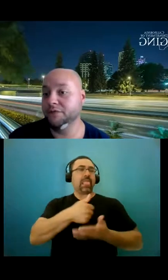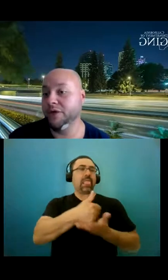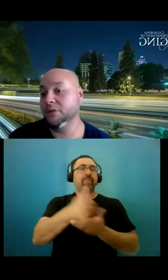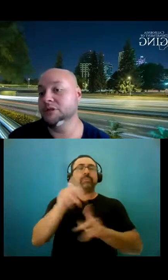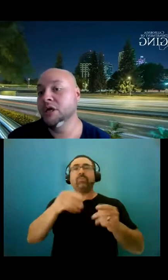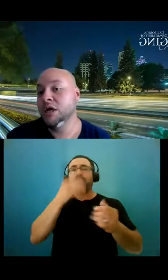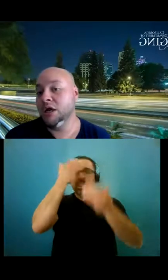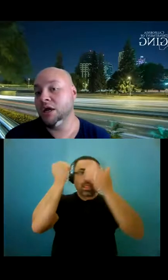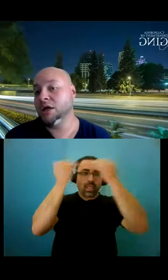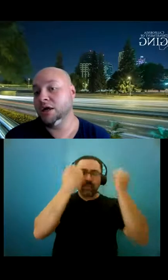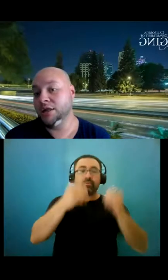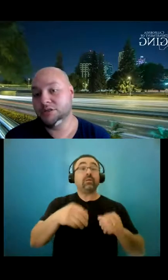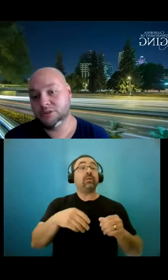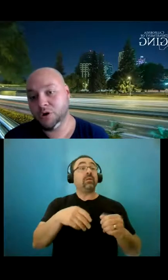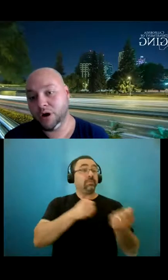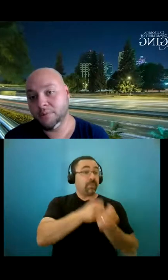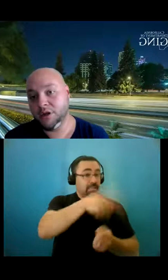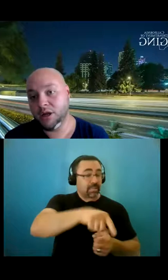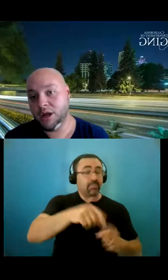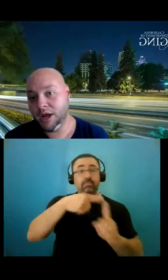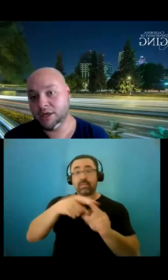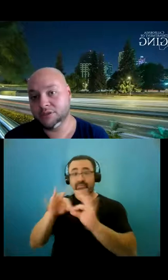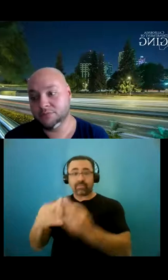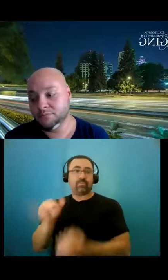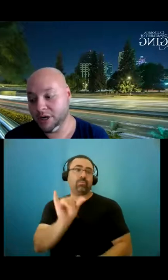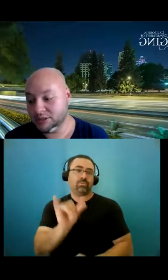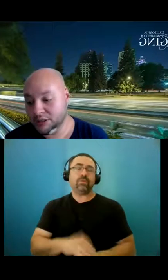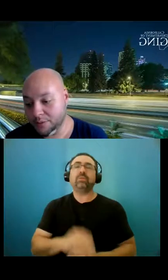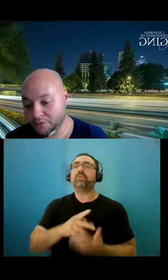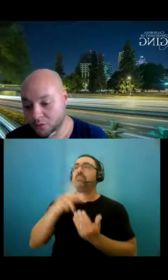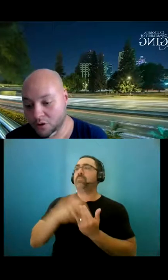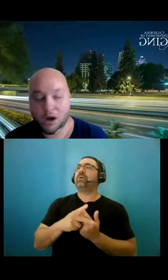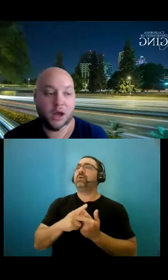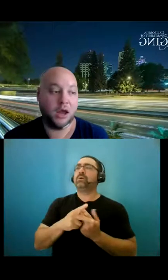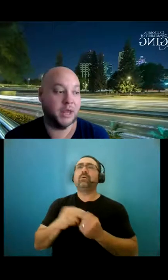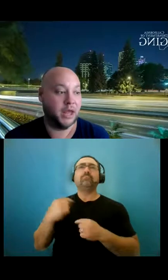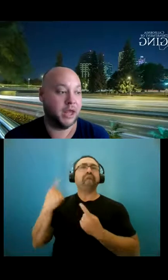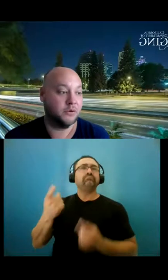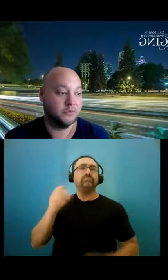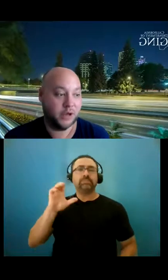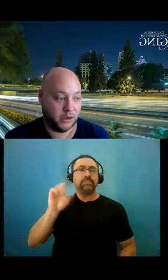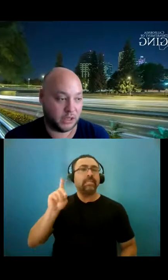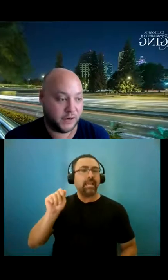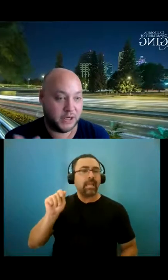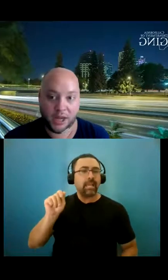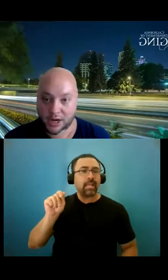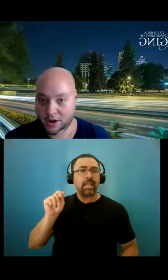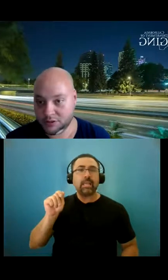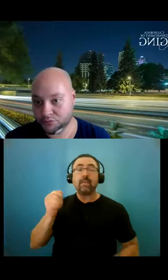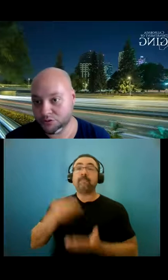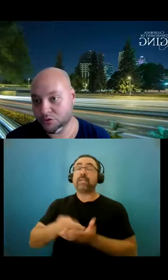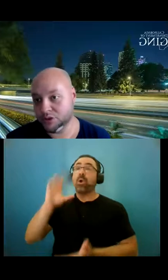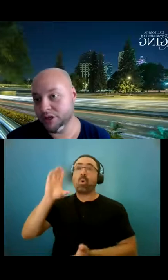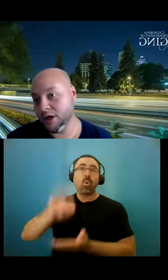and their families. And this is a program that has been at CDA before and had lost funding, and now